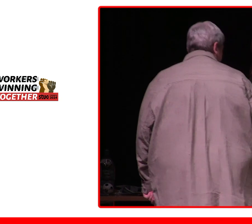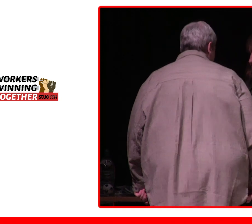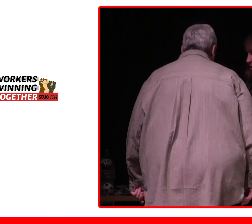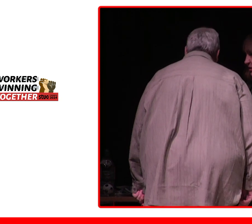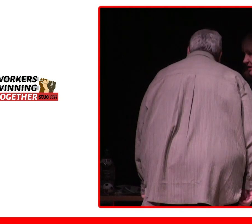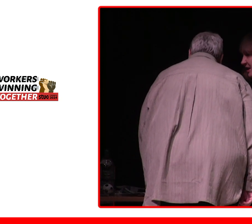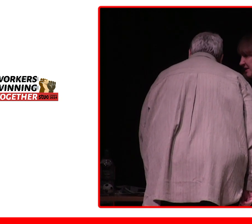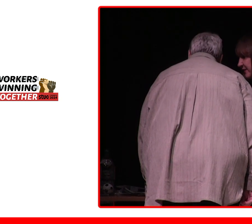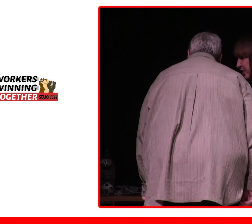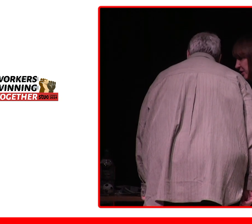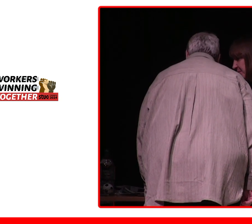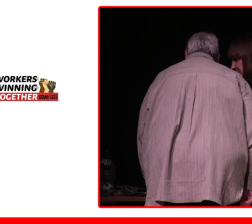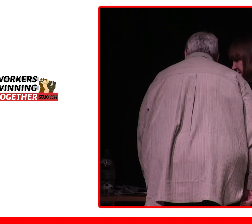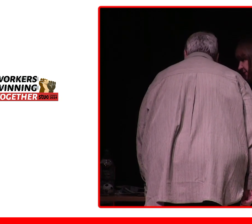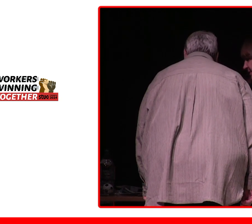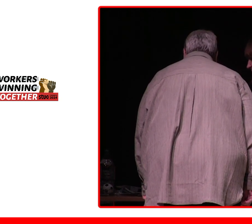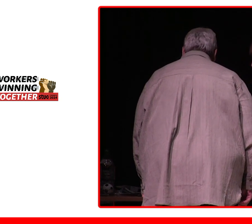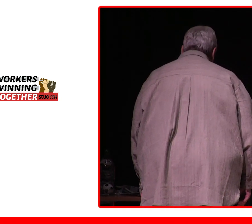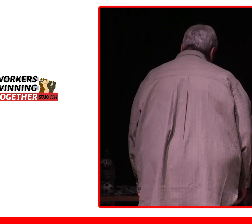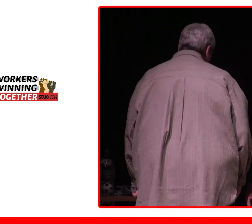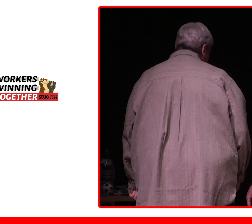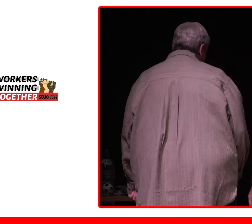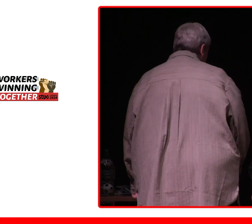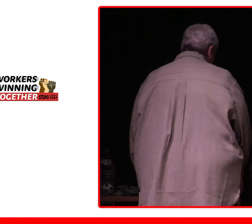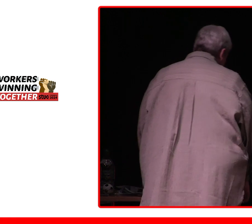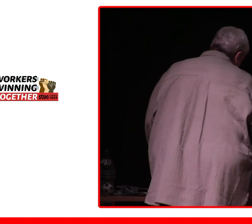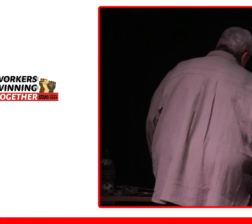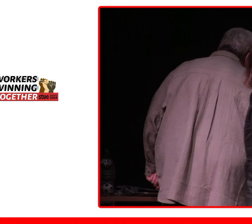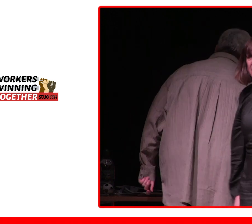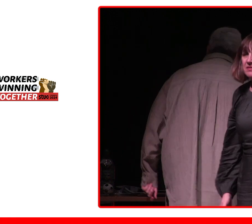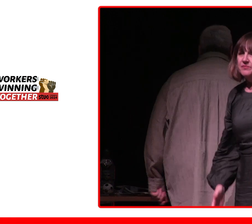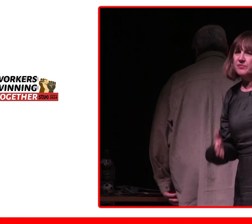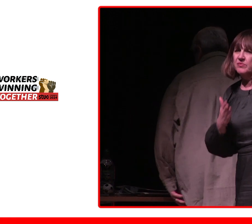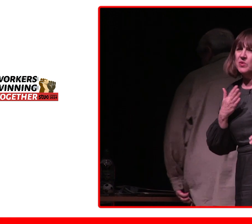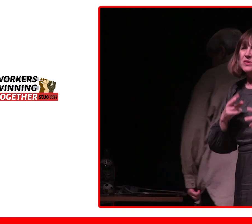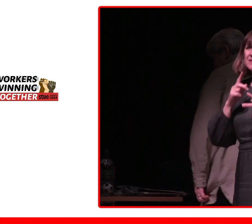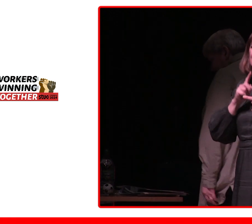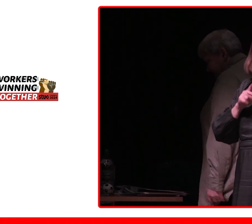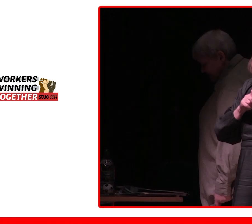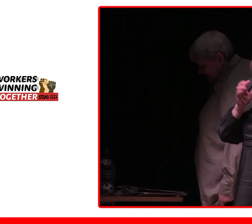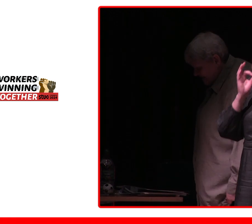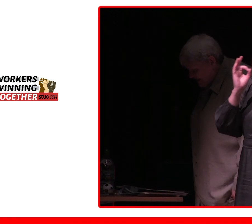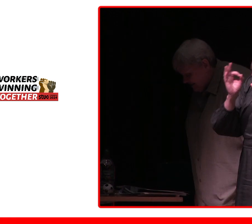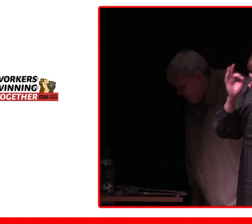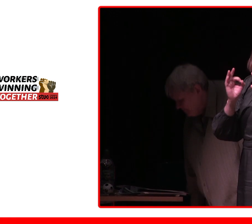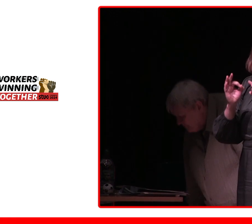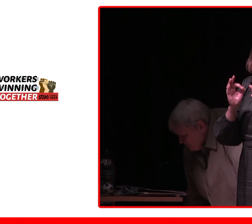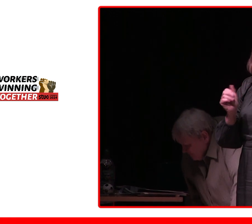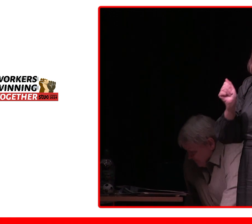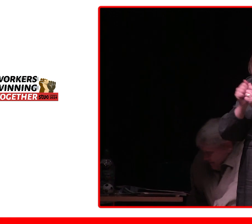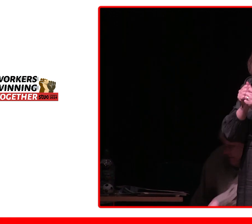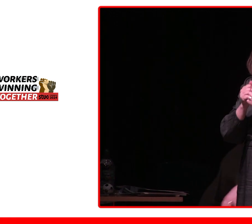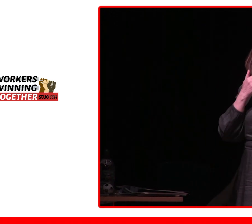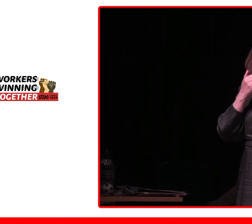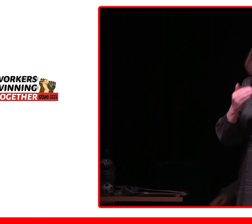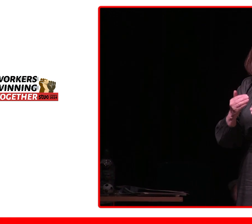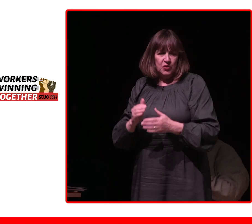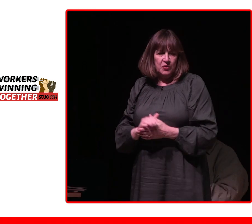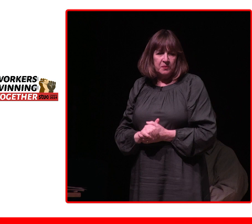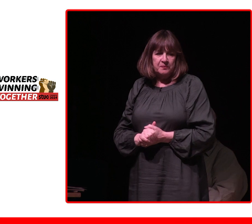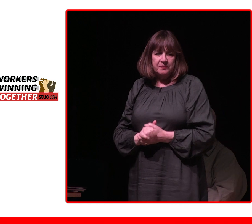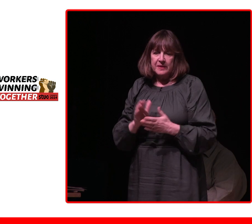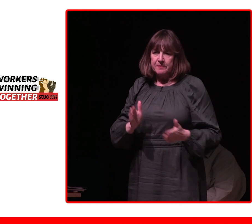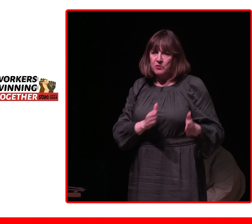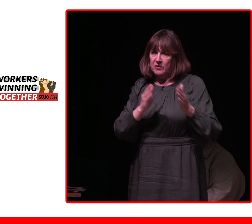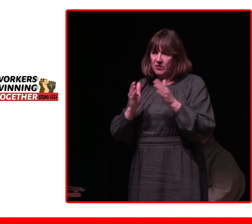Thank you, Delegate. Can somebody please formally second motion 106? That's formally seconded. Thank you. Now move